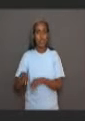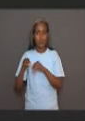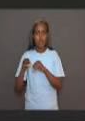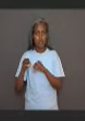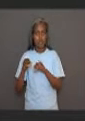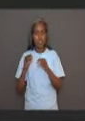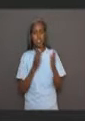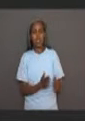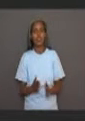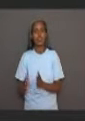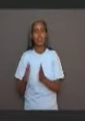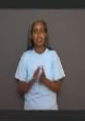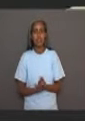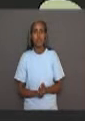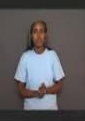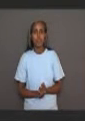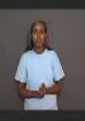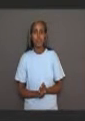Students, let's get ready.